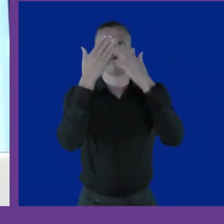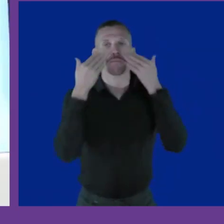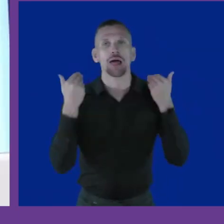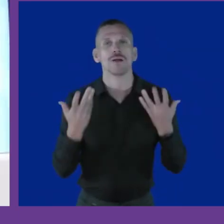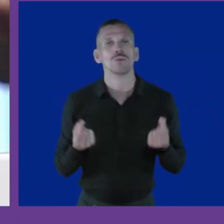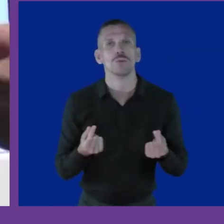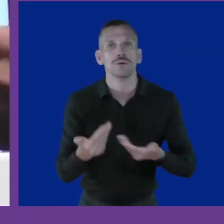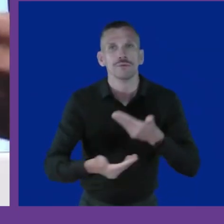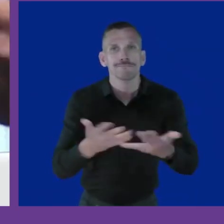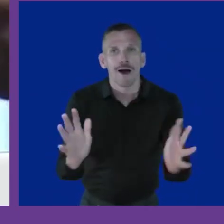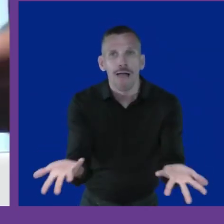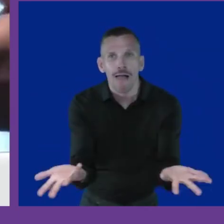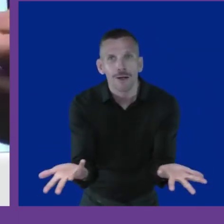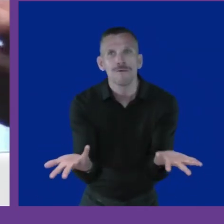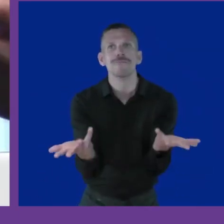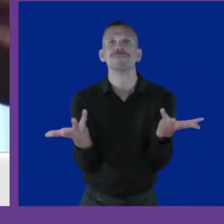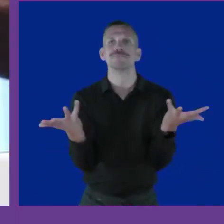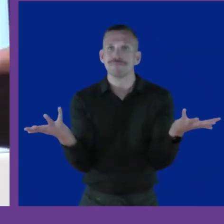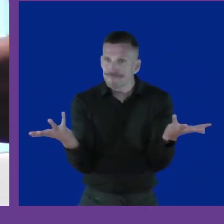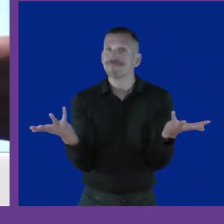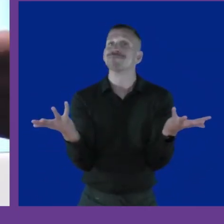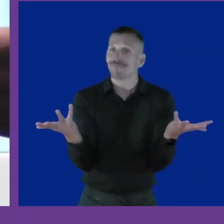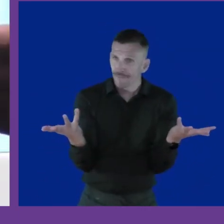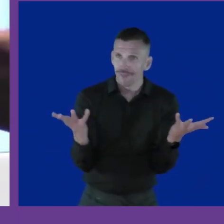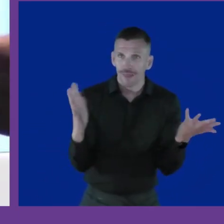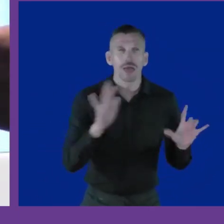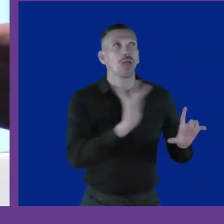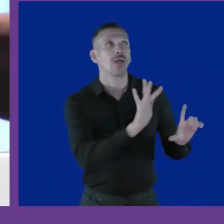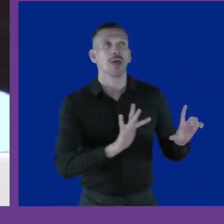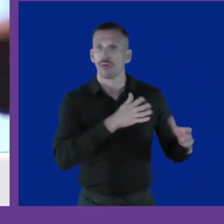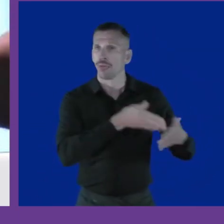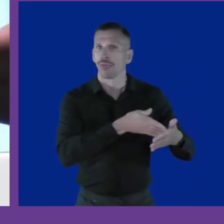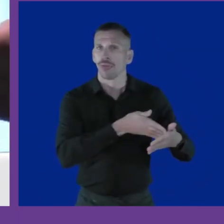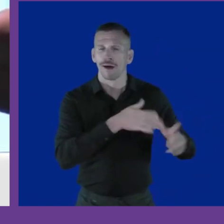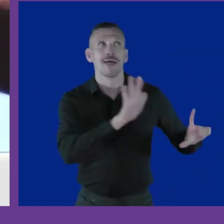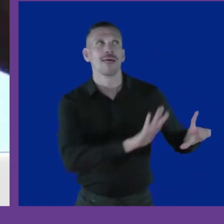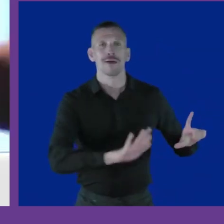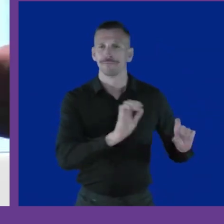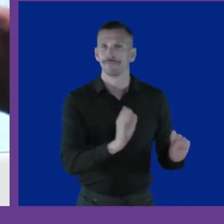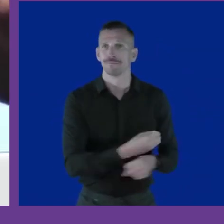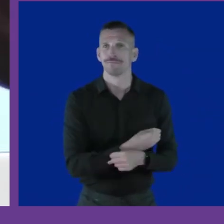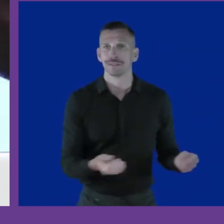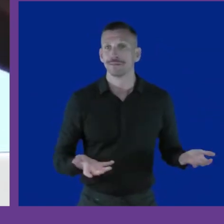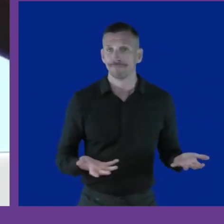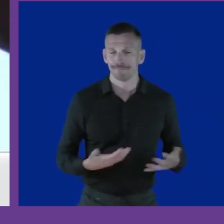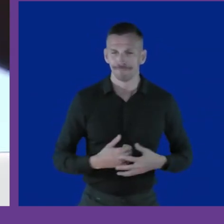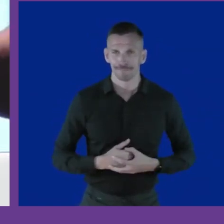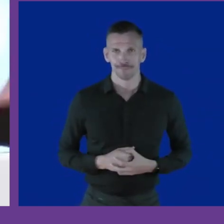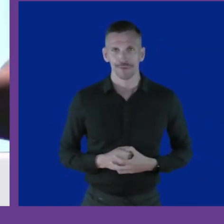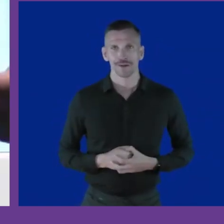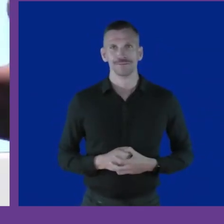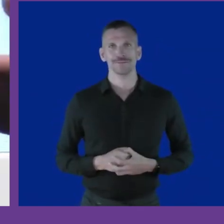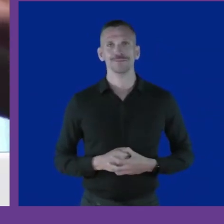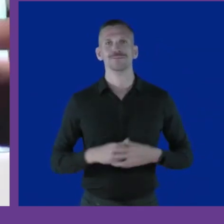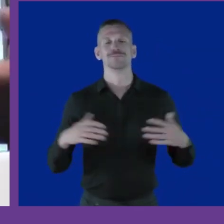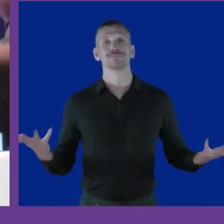do you use a touchscreen then? You can't feel anything. Well, a lot of visually impaired